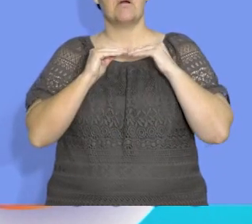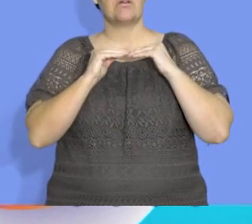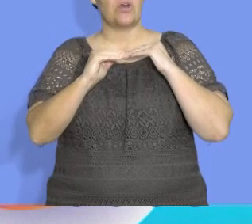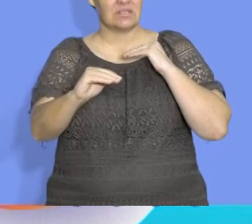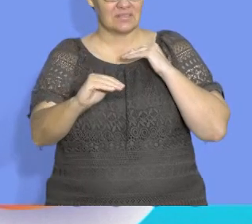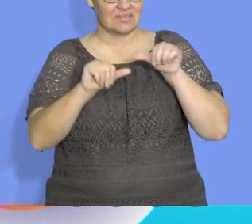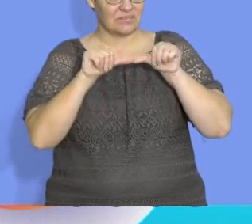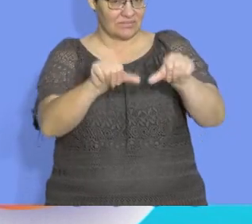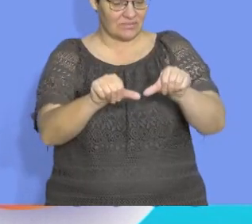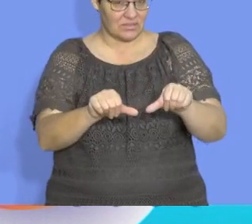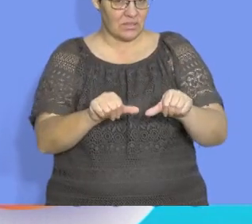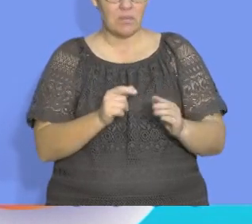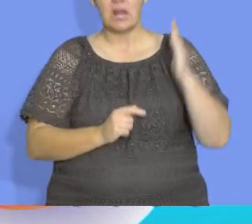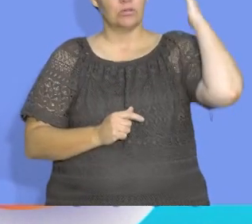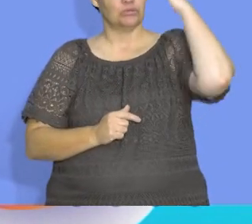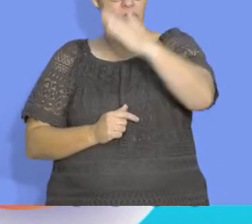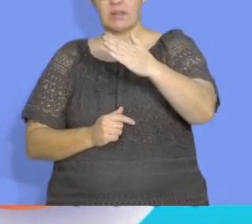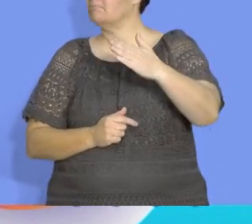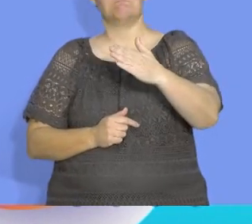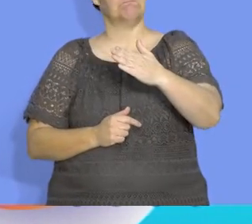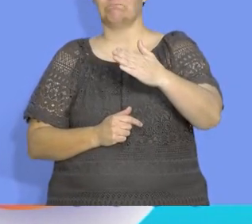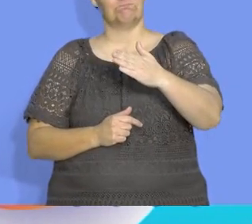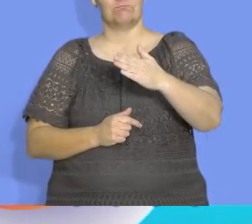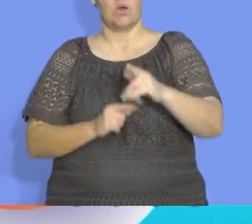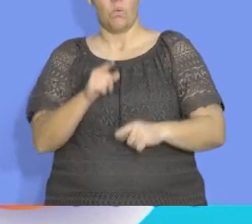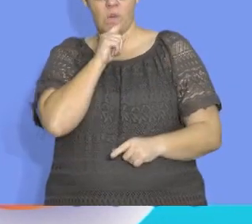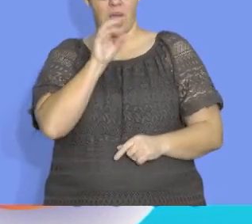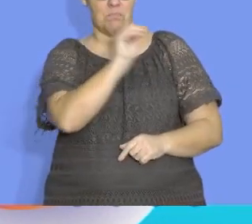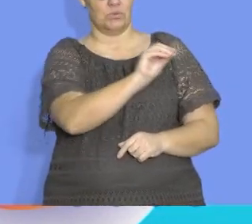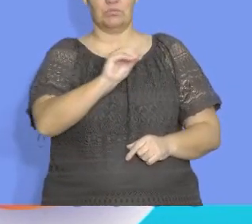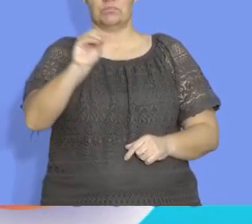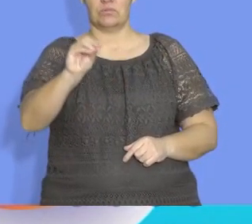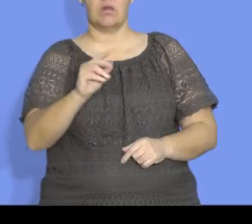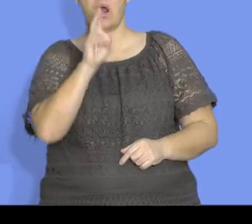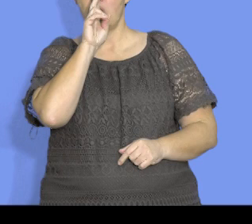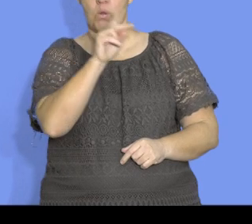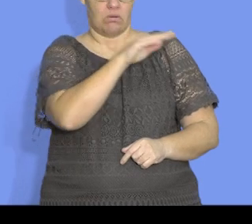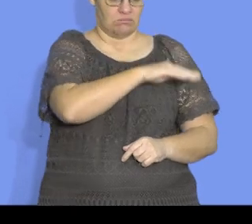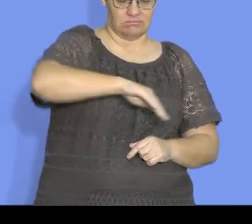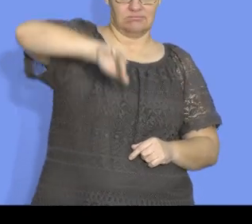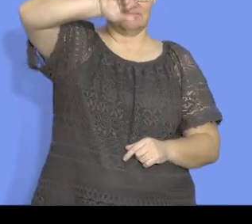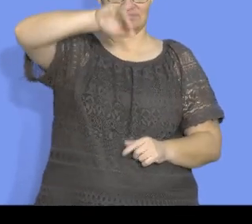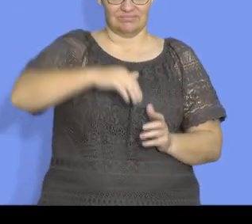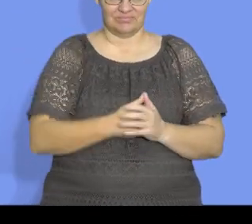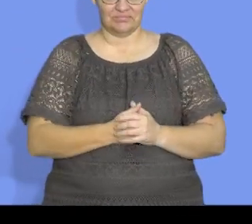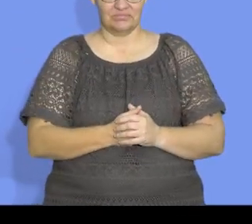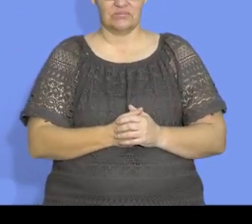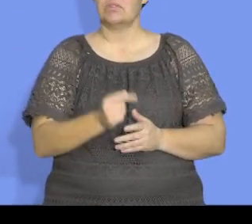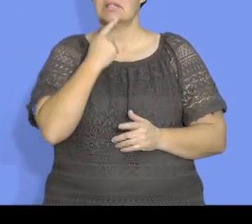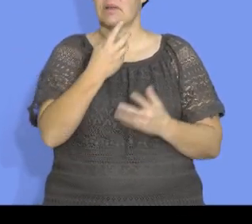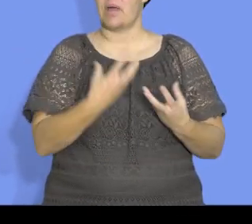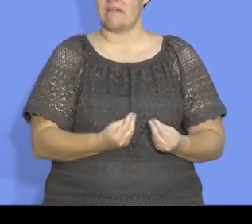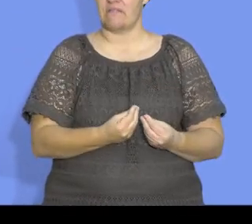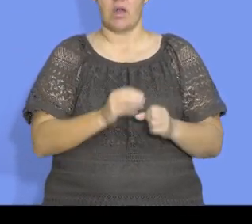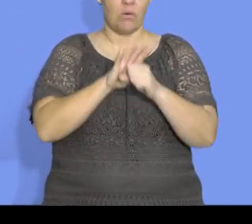well, that's going to not give you a straight line if you plot it, but it's going to give you a hyperbola. So we're going to say if we